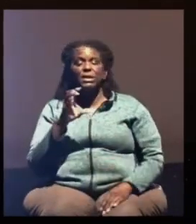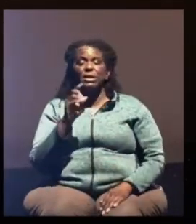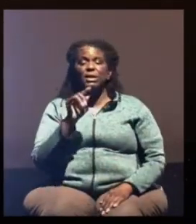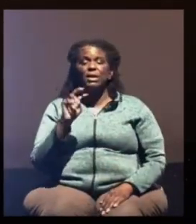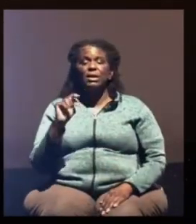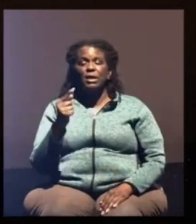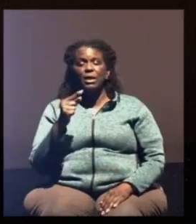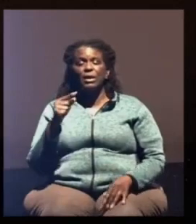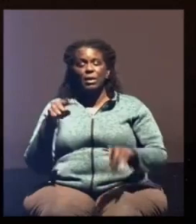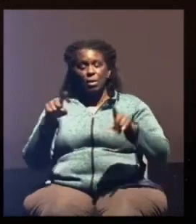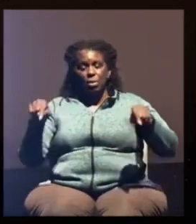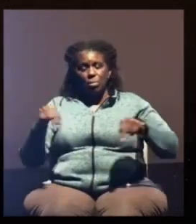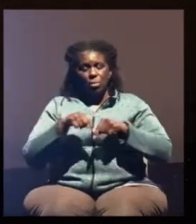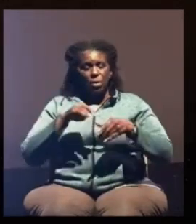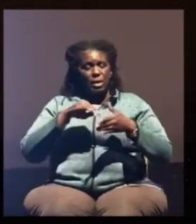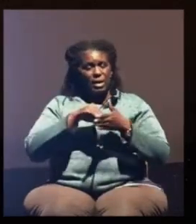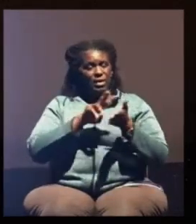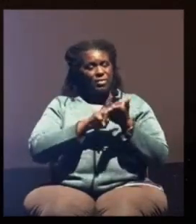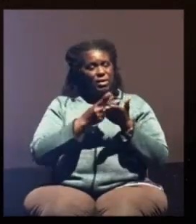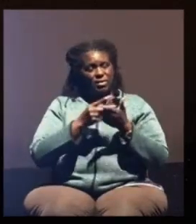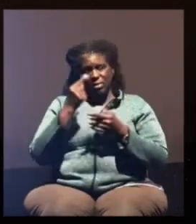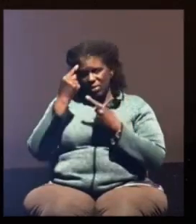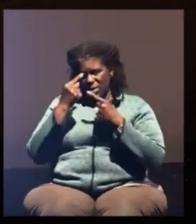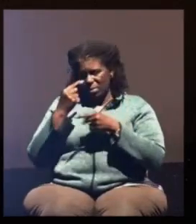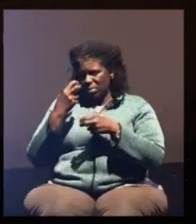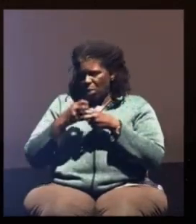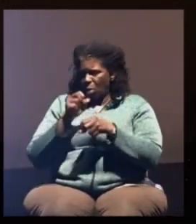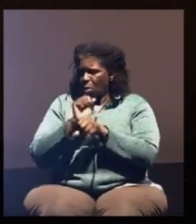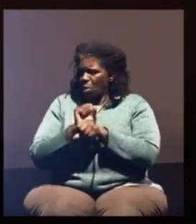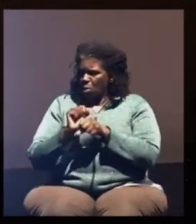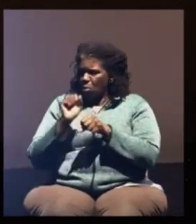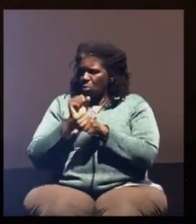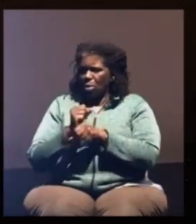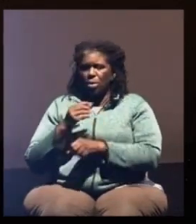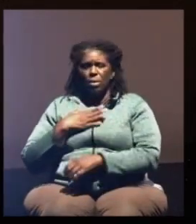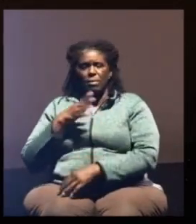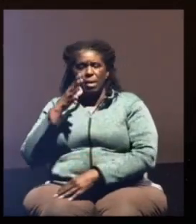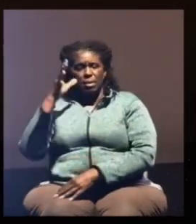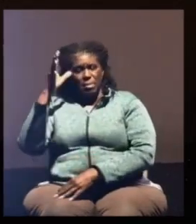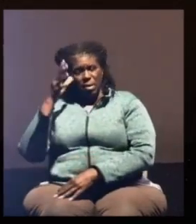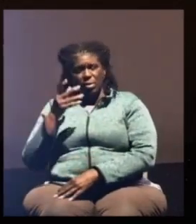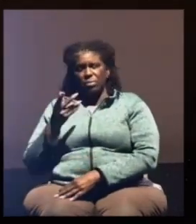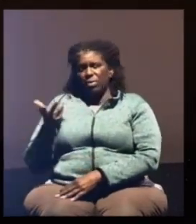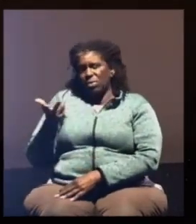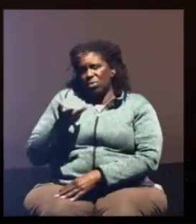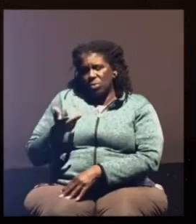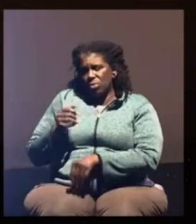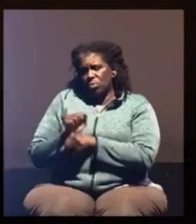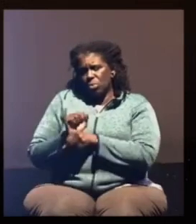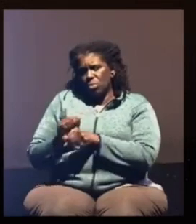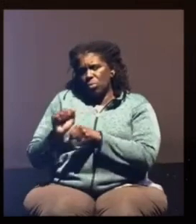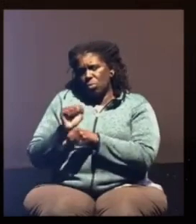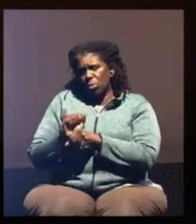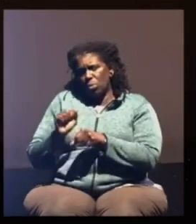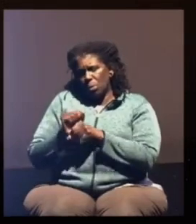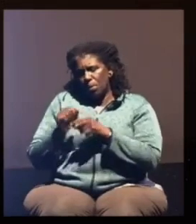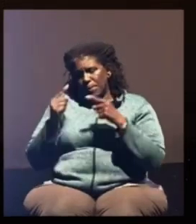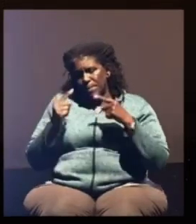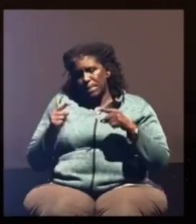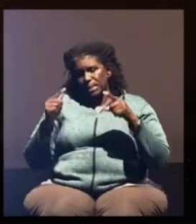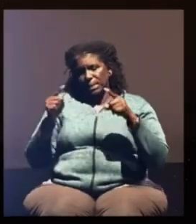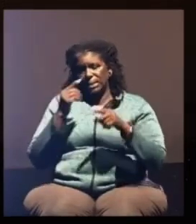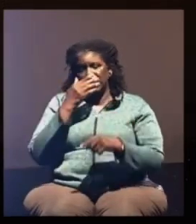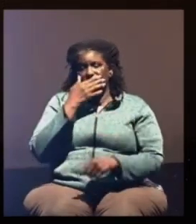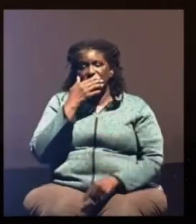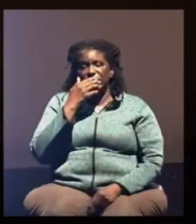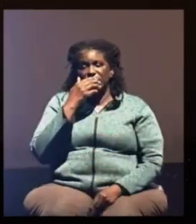out in the kitchen, I think about all the hard work and all the endless nights that my parents and I worked so hard to